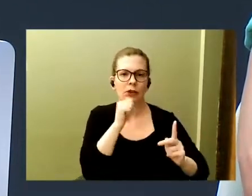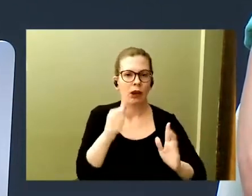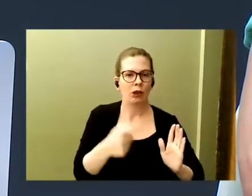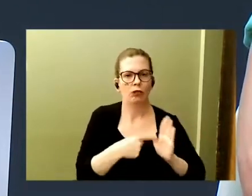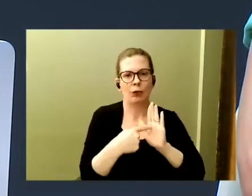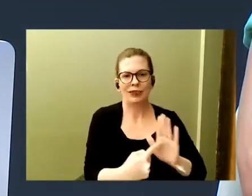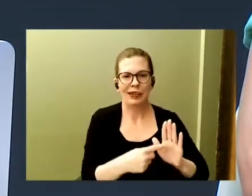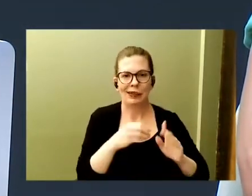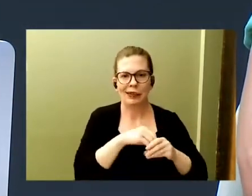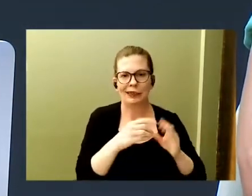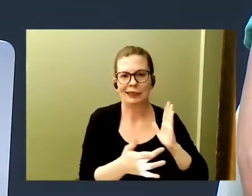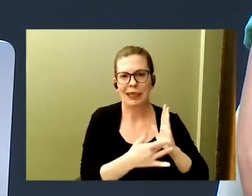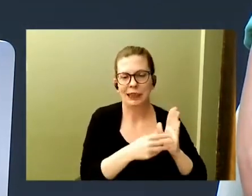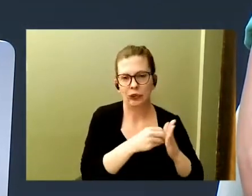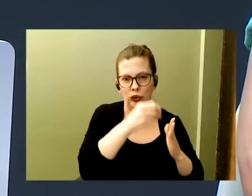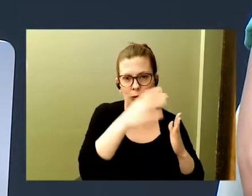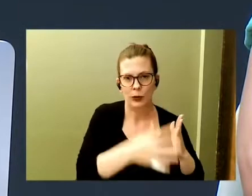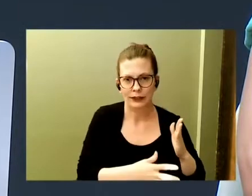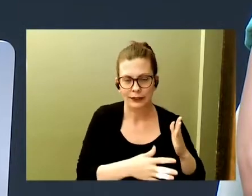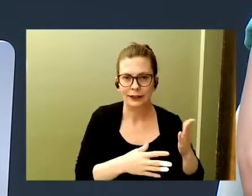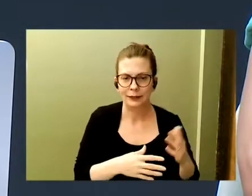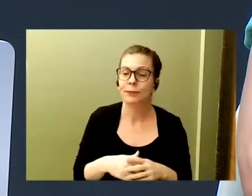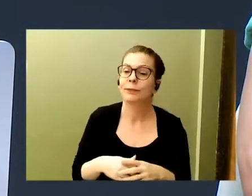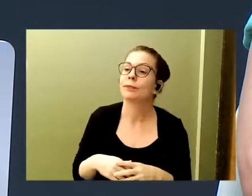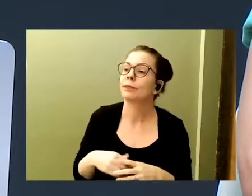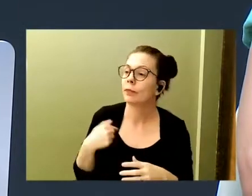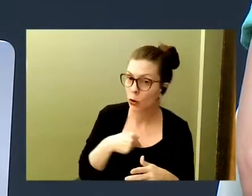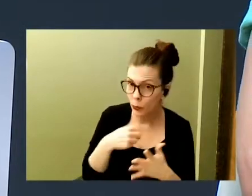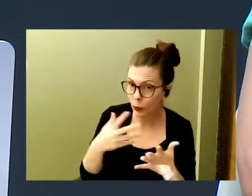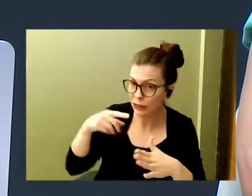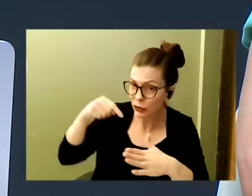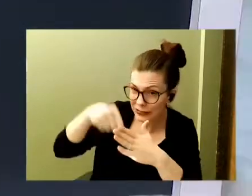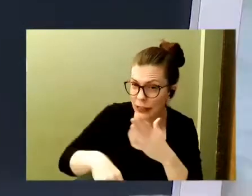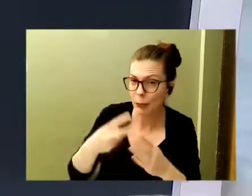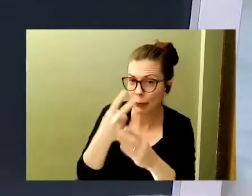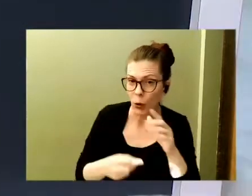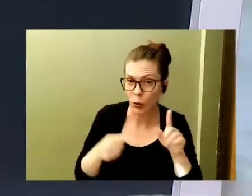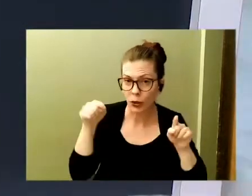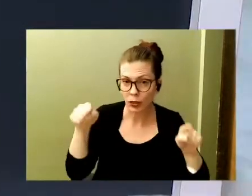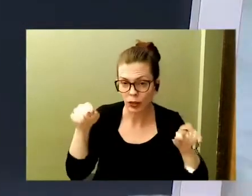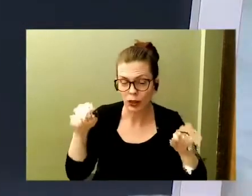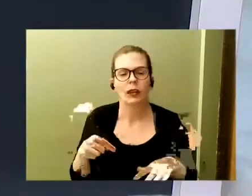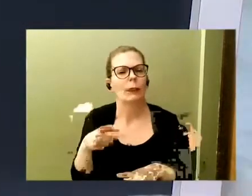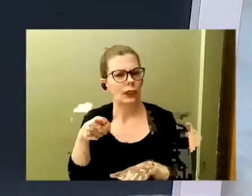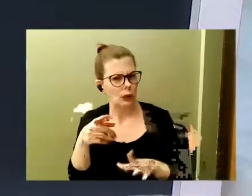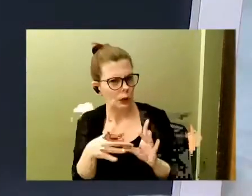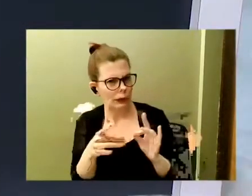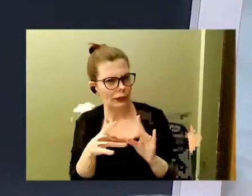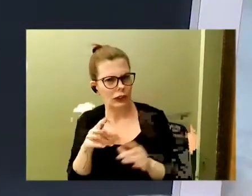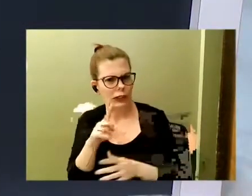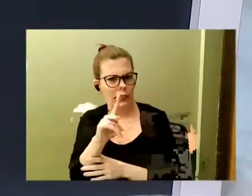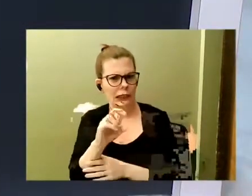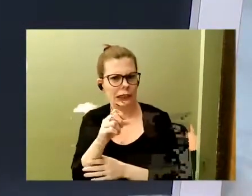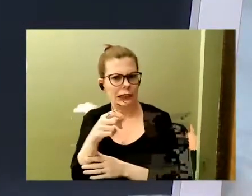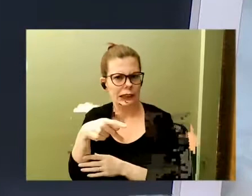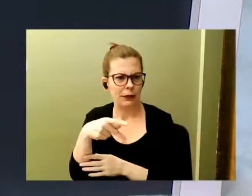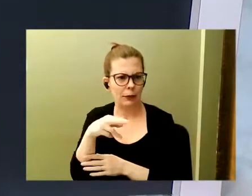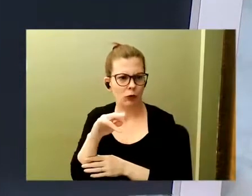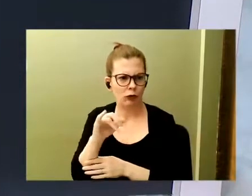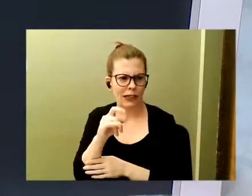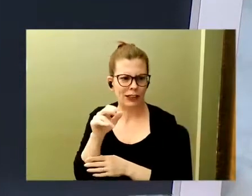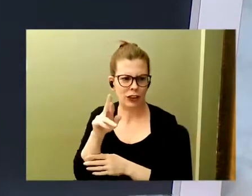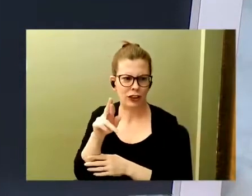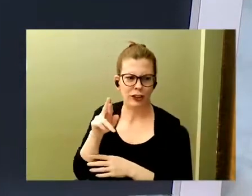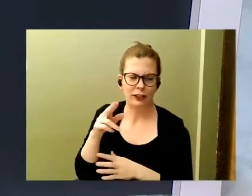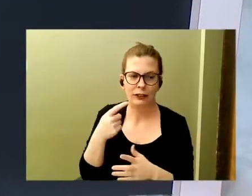students globally. Okay, so we want to dive deep into both. But you mentioned DeepRacer, and for some of you who are